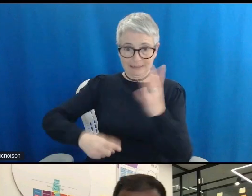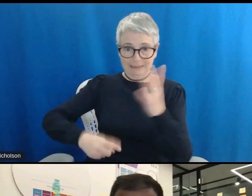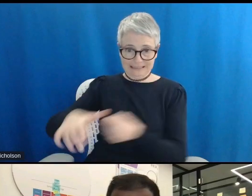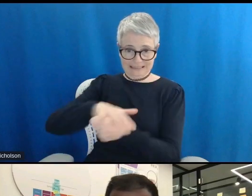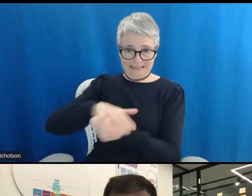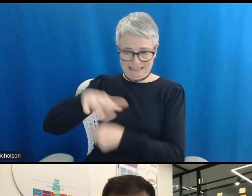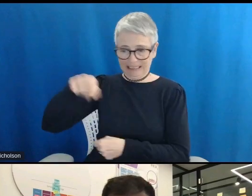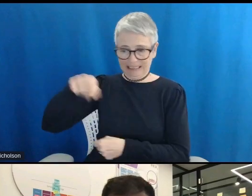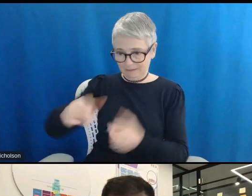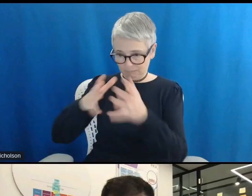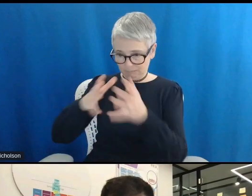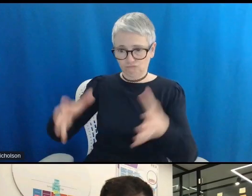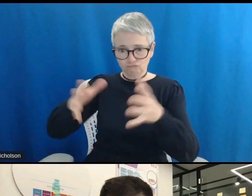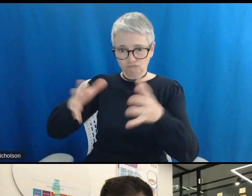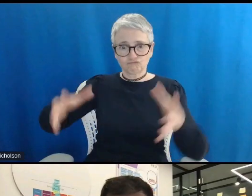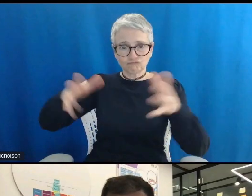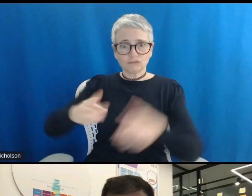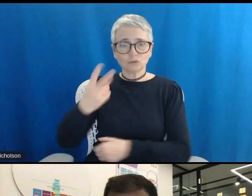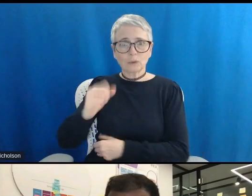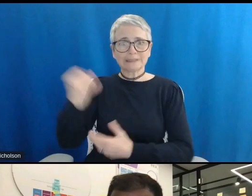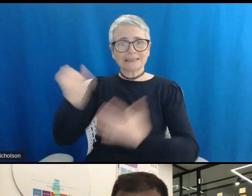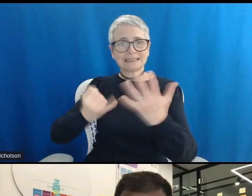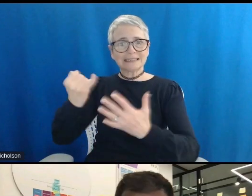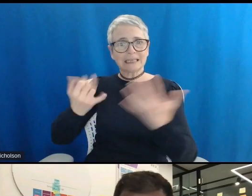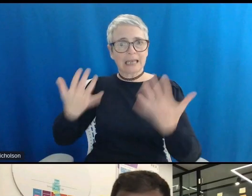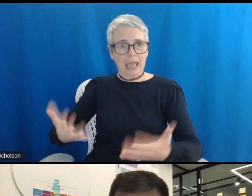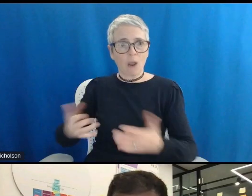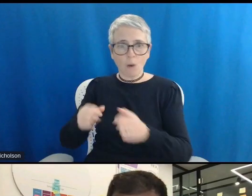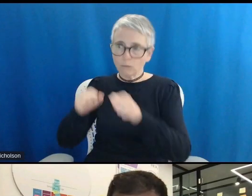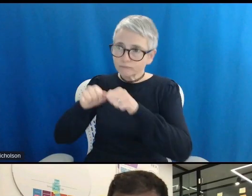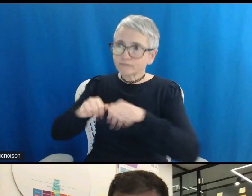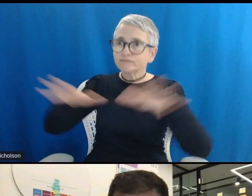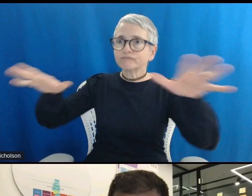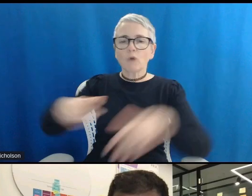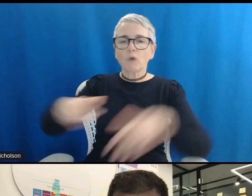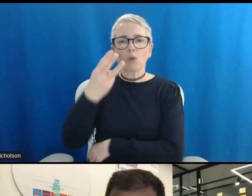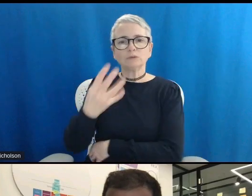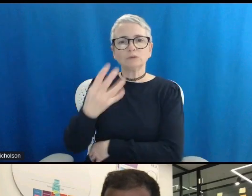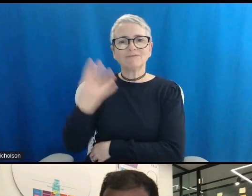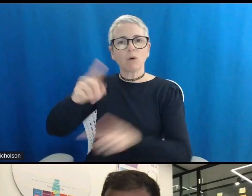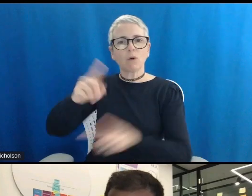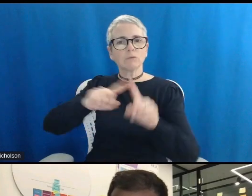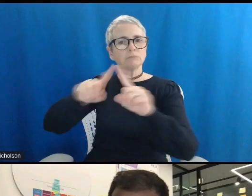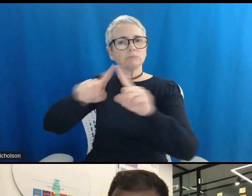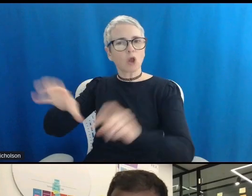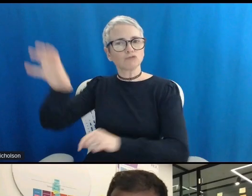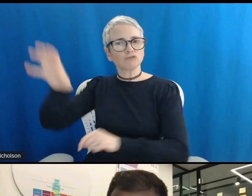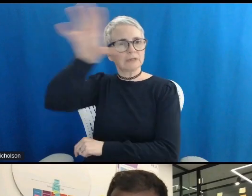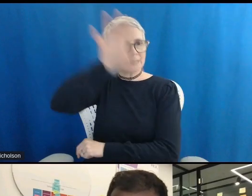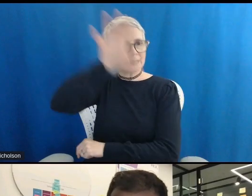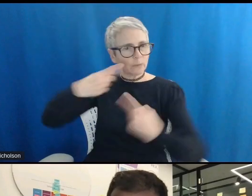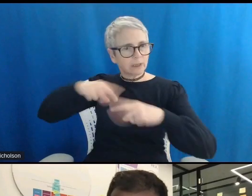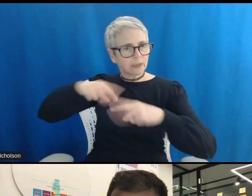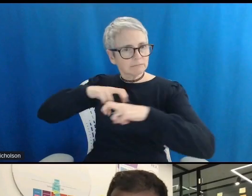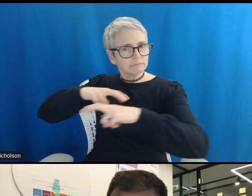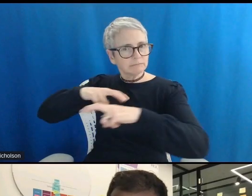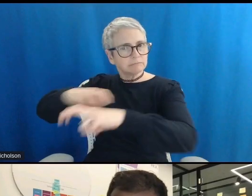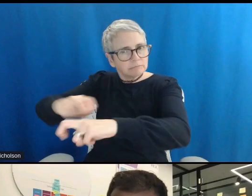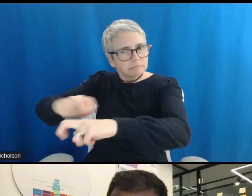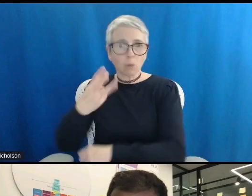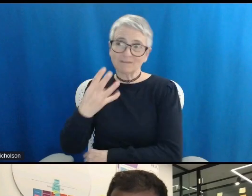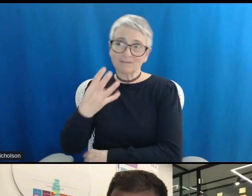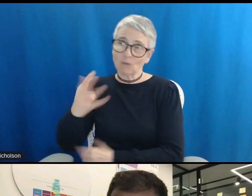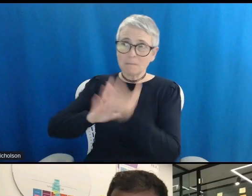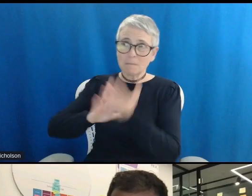since 2016 to now to being operational in 34 countries with a research and practice portfolio of about £50 million in disability